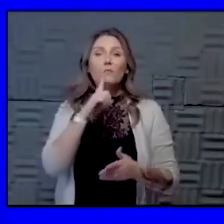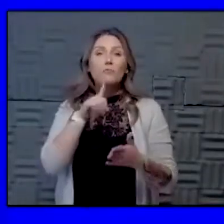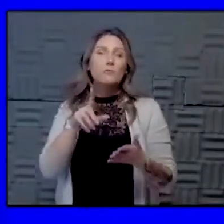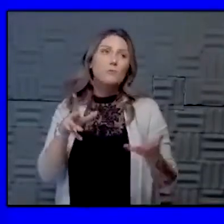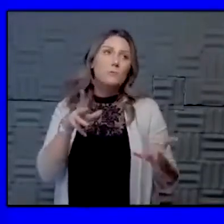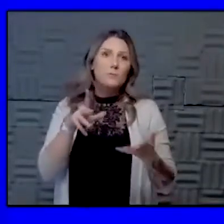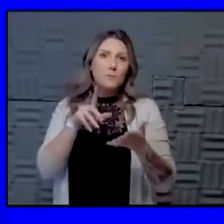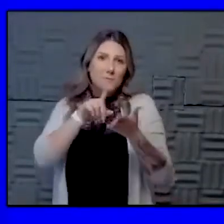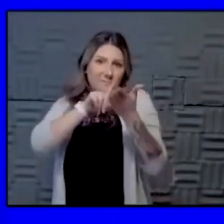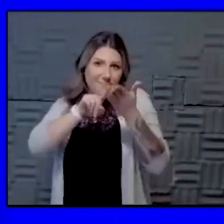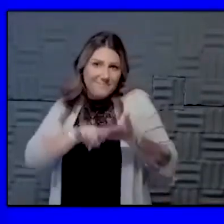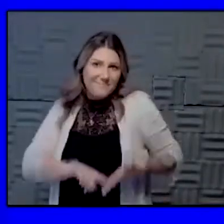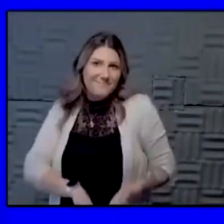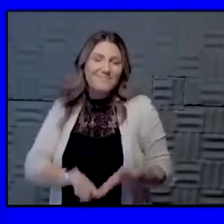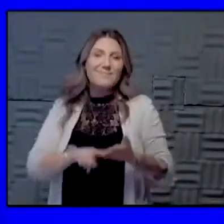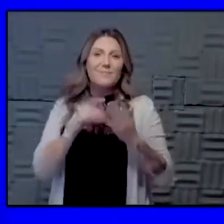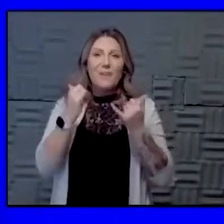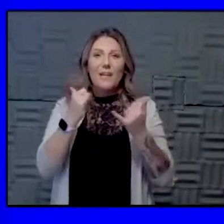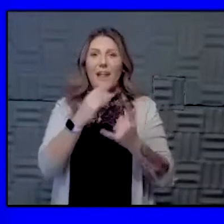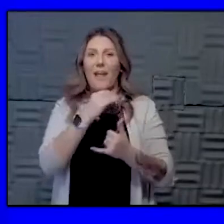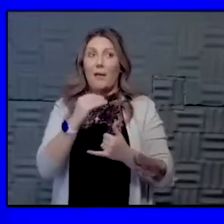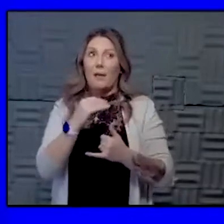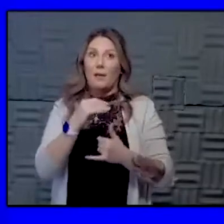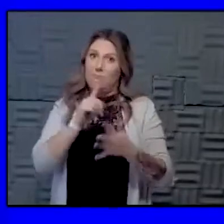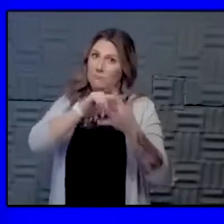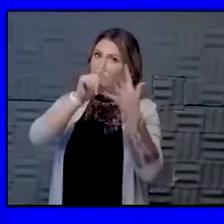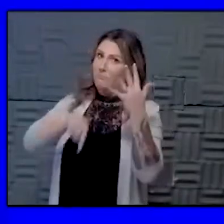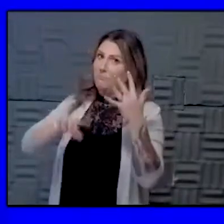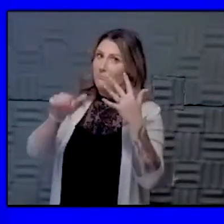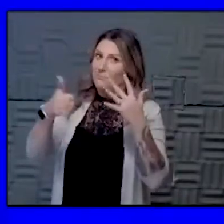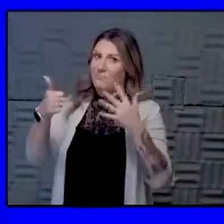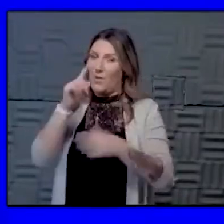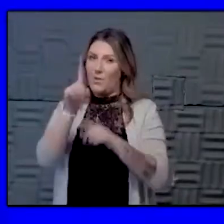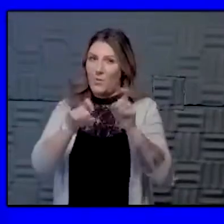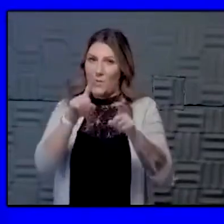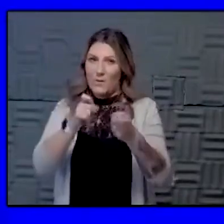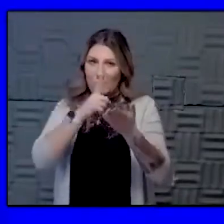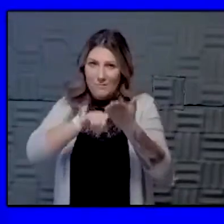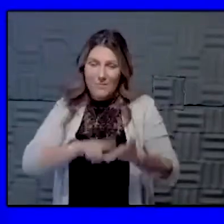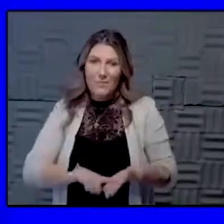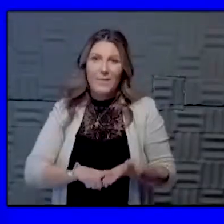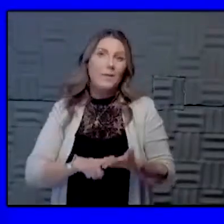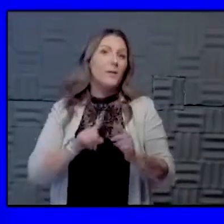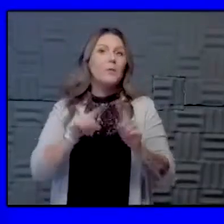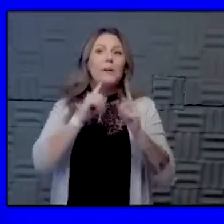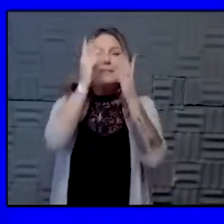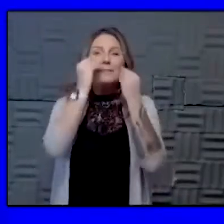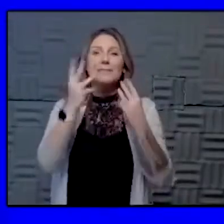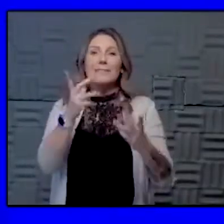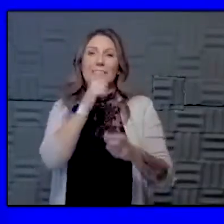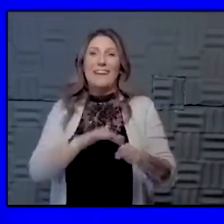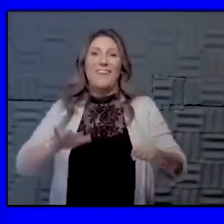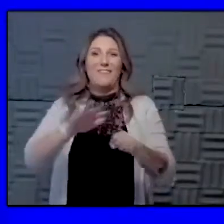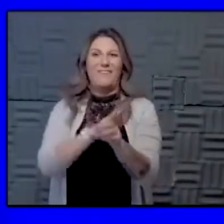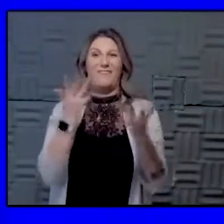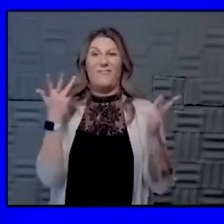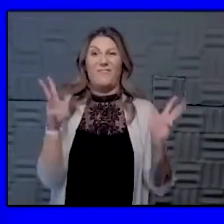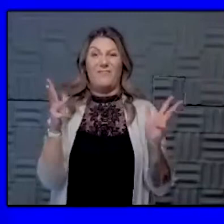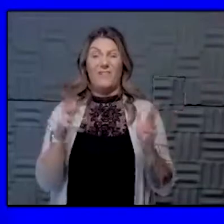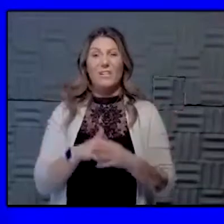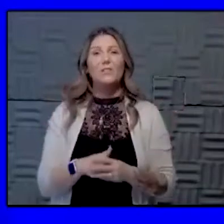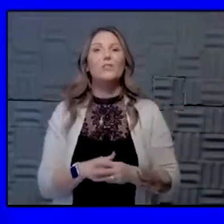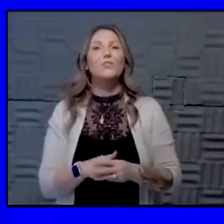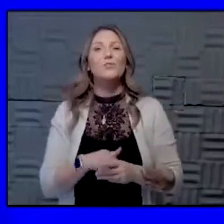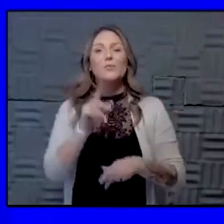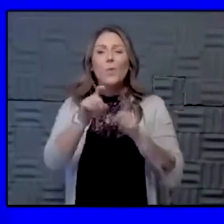being investigated right now, along with many others. So again, the data is still not complete. The question is being